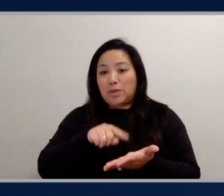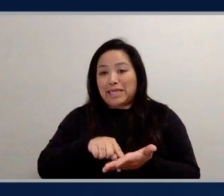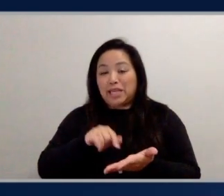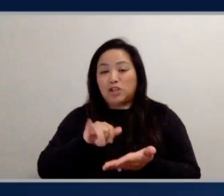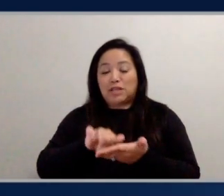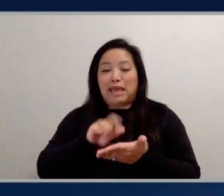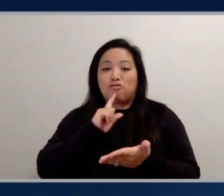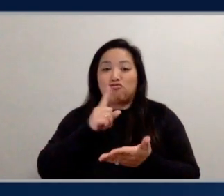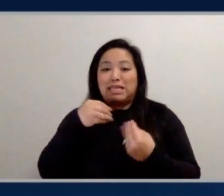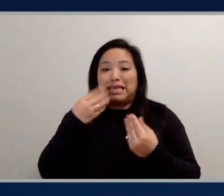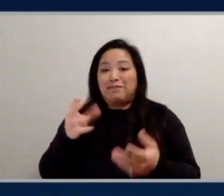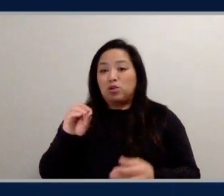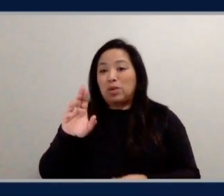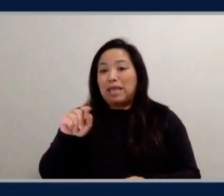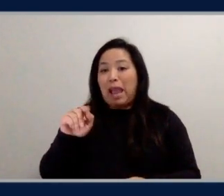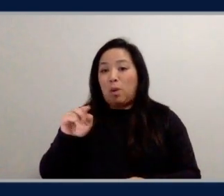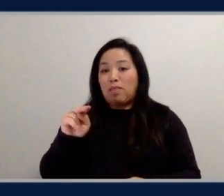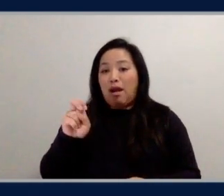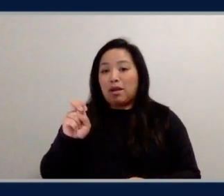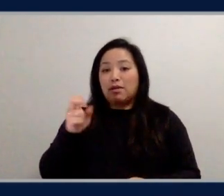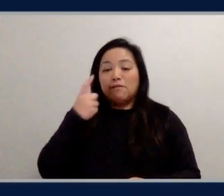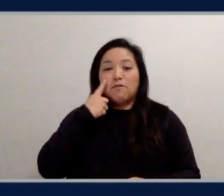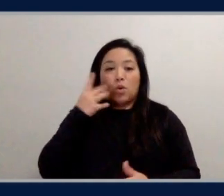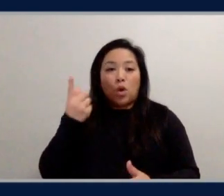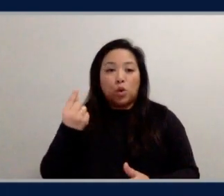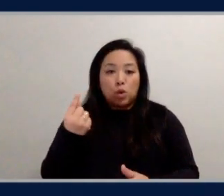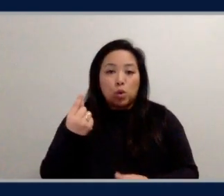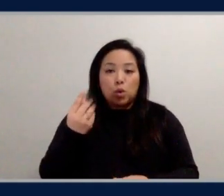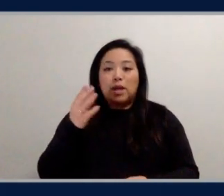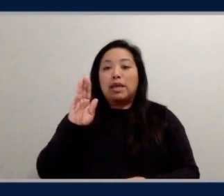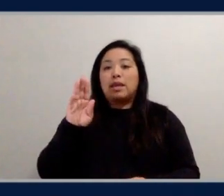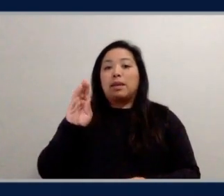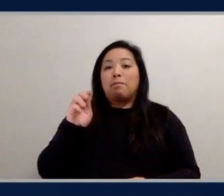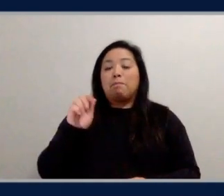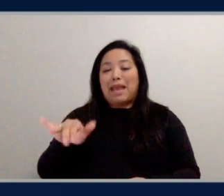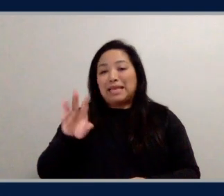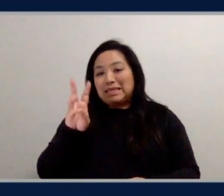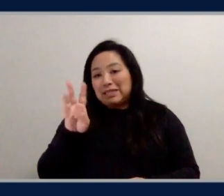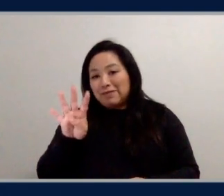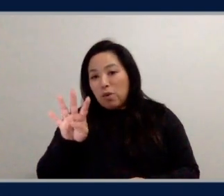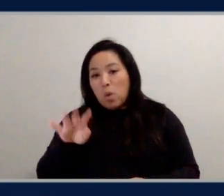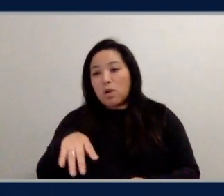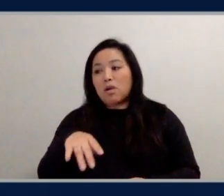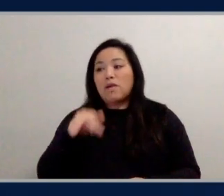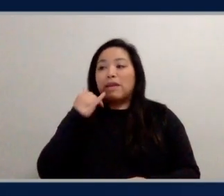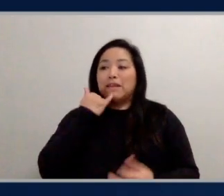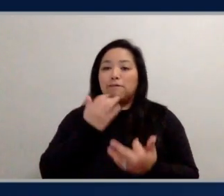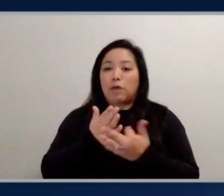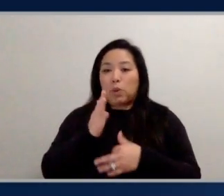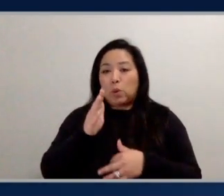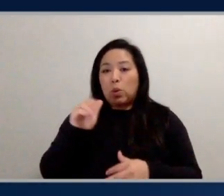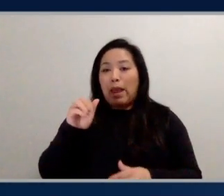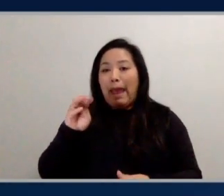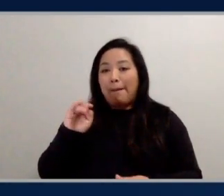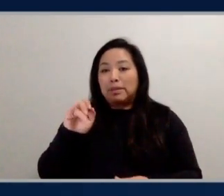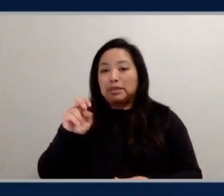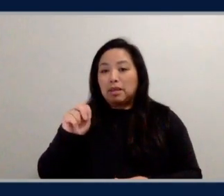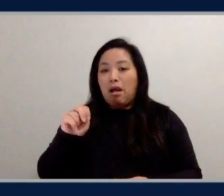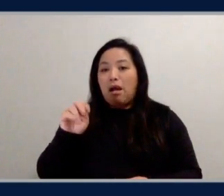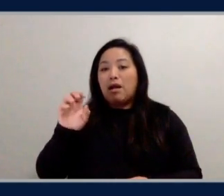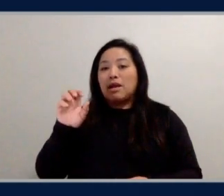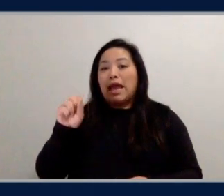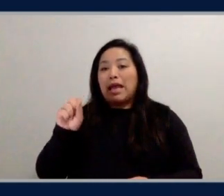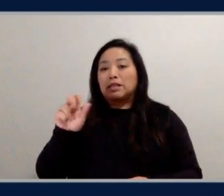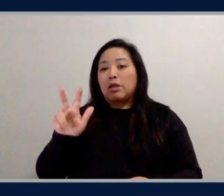that outline of, whether you're doing it in base 64, whether you're doing it via an Amazon S3